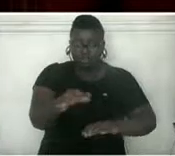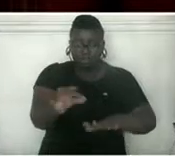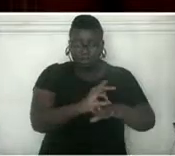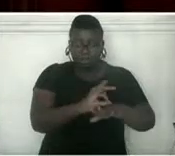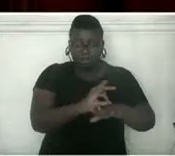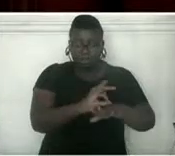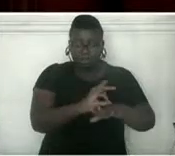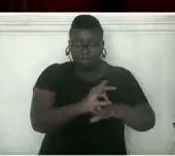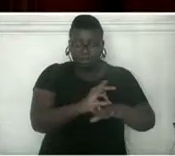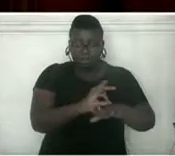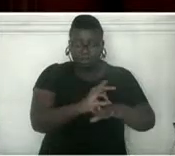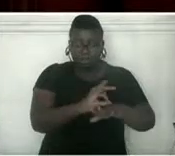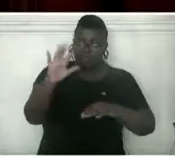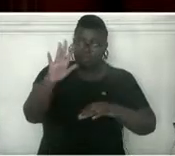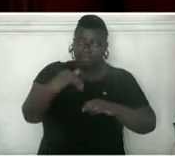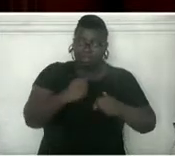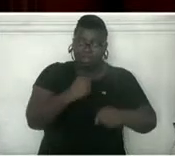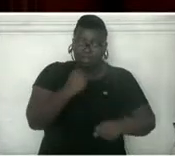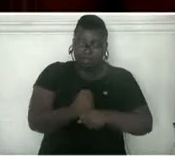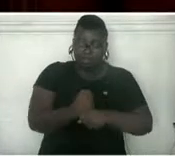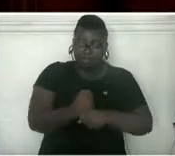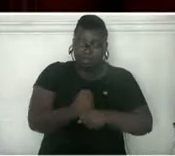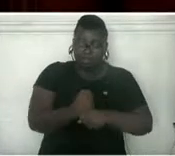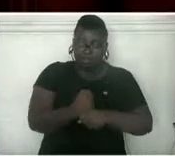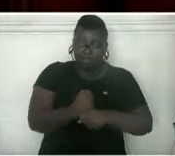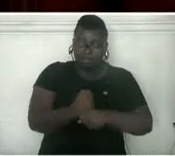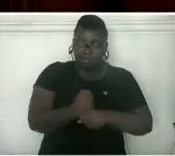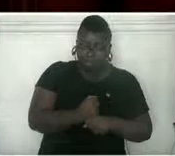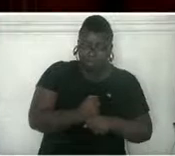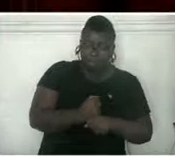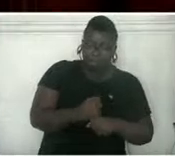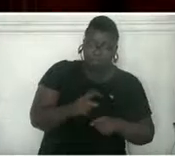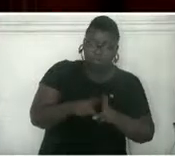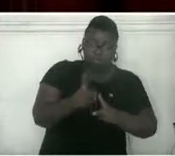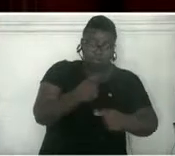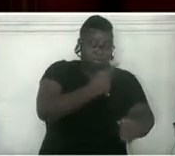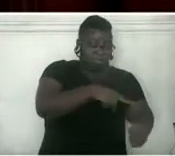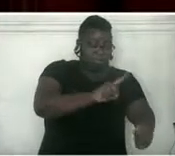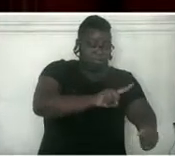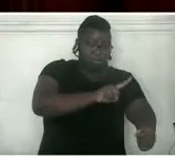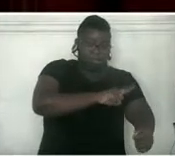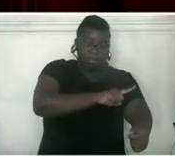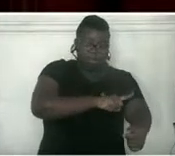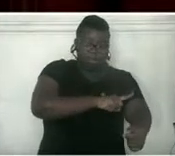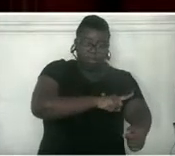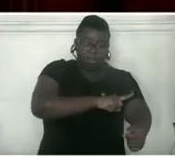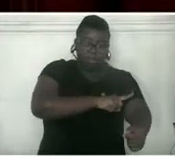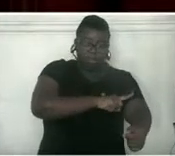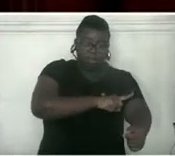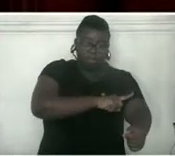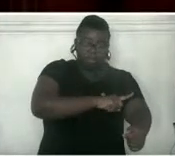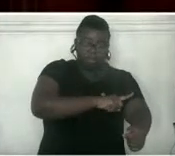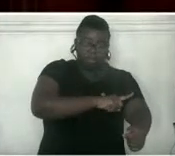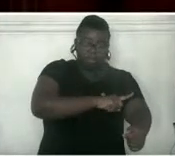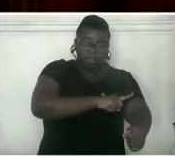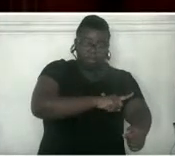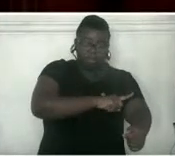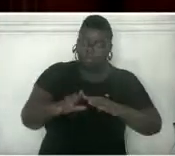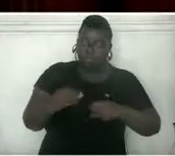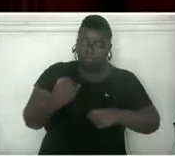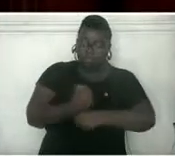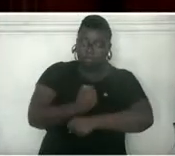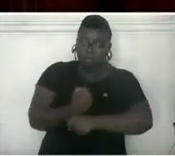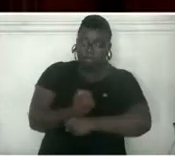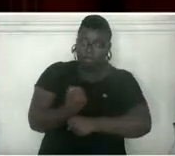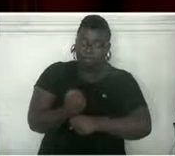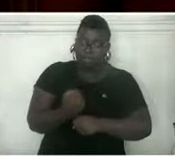next 5 years, focused on its core SEZ mandate to drive localization of manufacturing